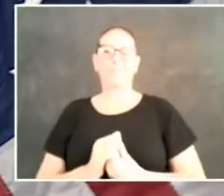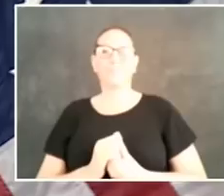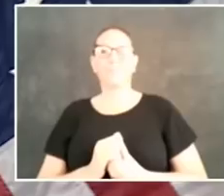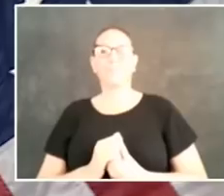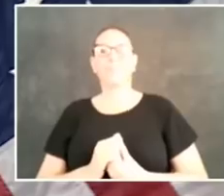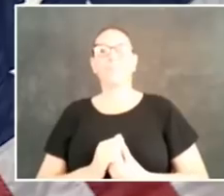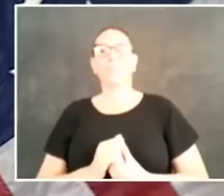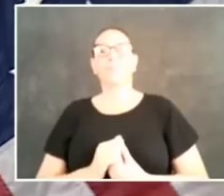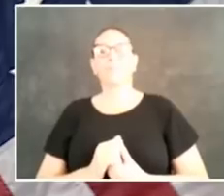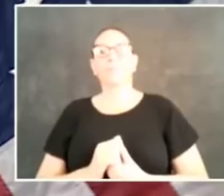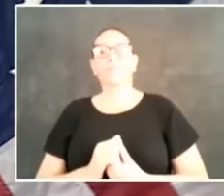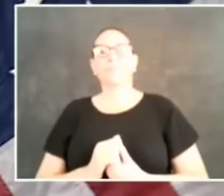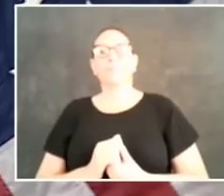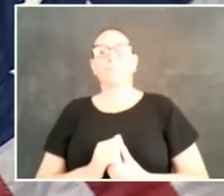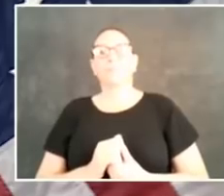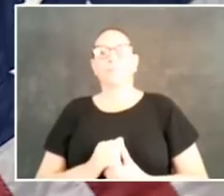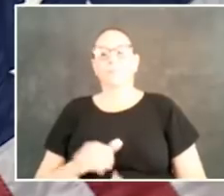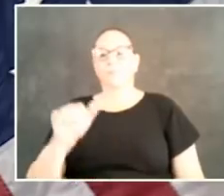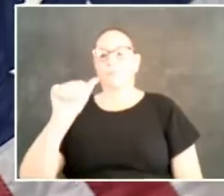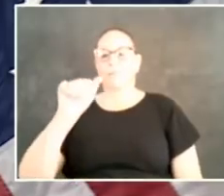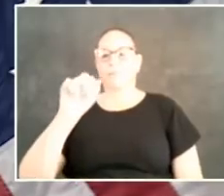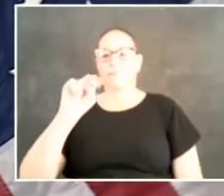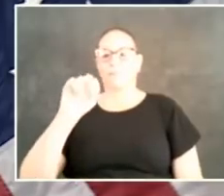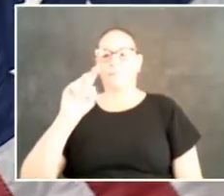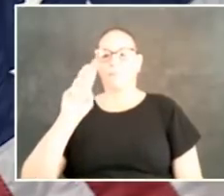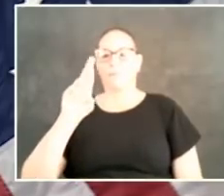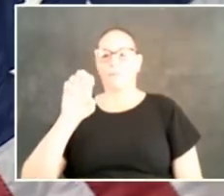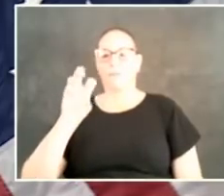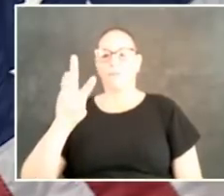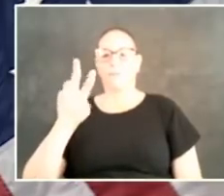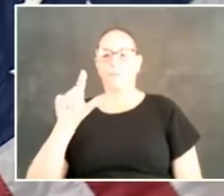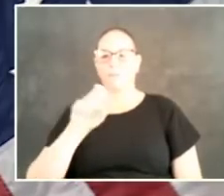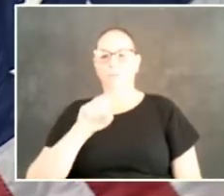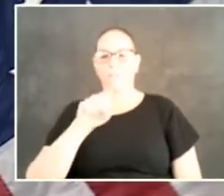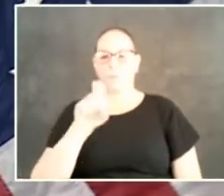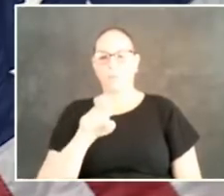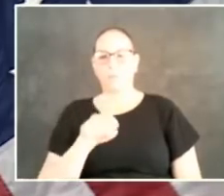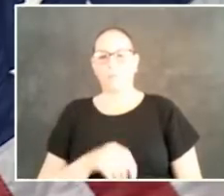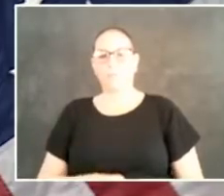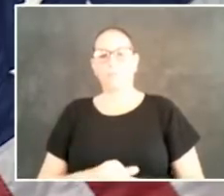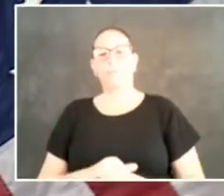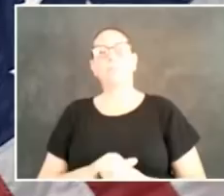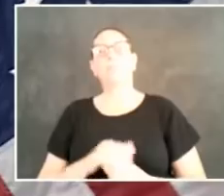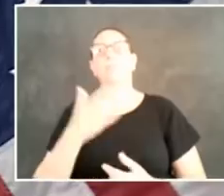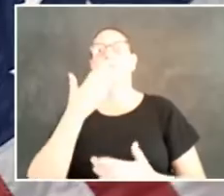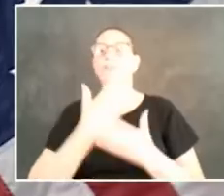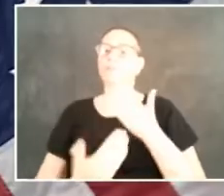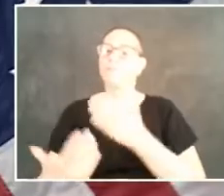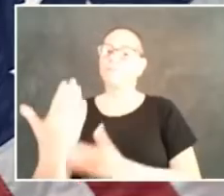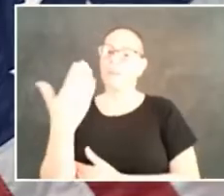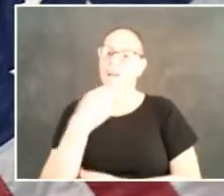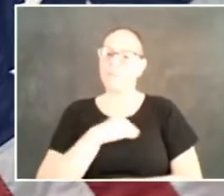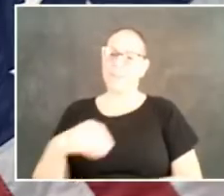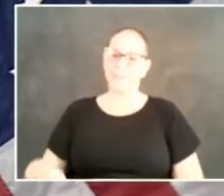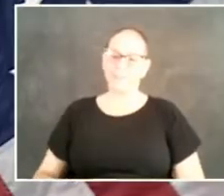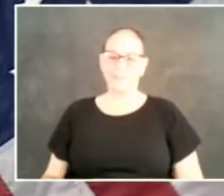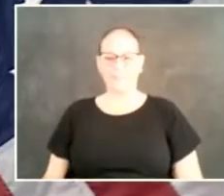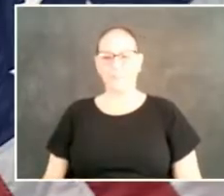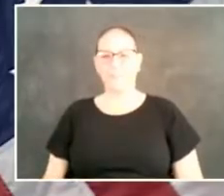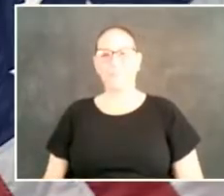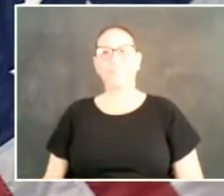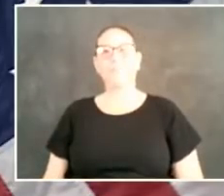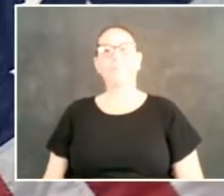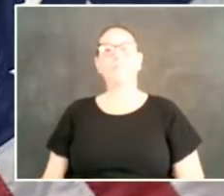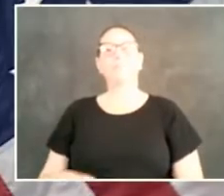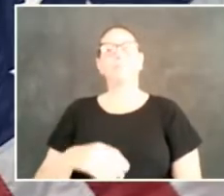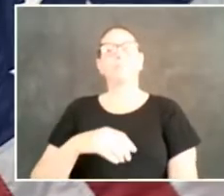Good morning, Mr. Mayor, and this is for you and for Commissioner Barbeau. You signed a law in 2016, Intro